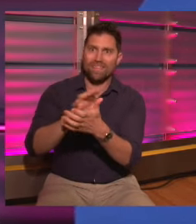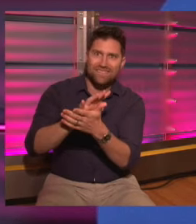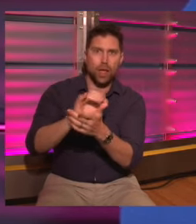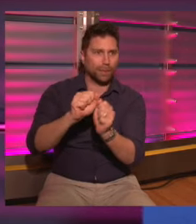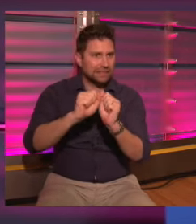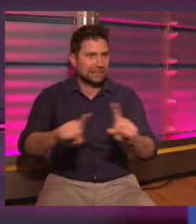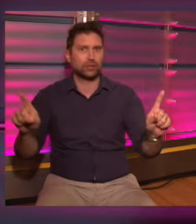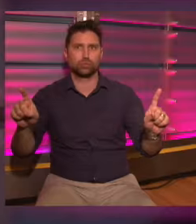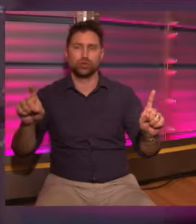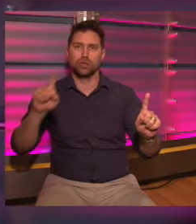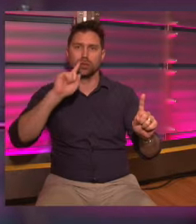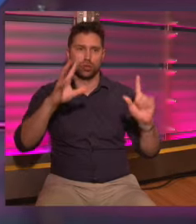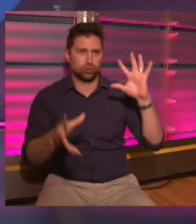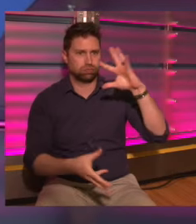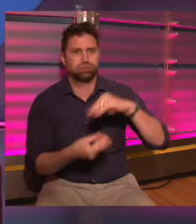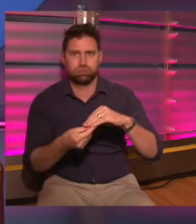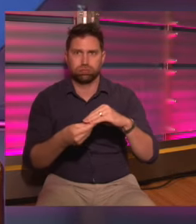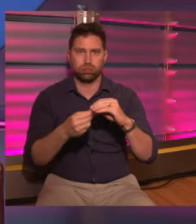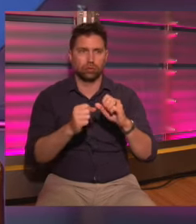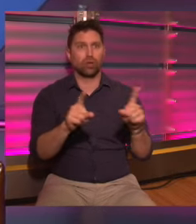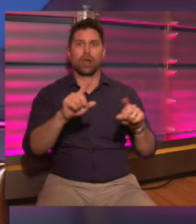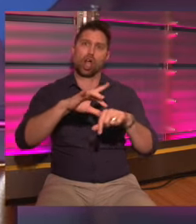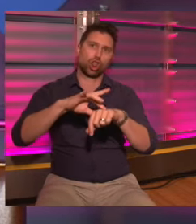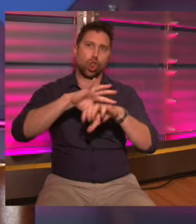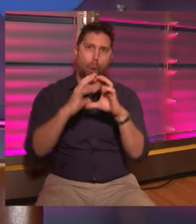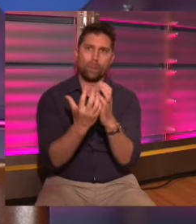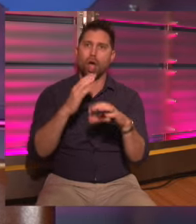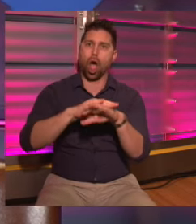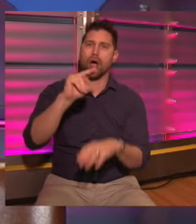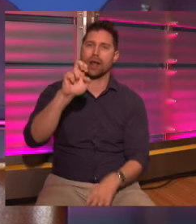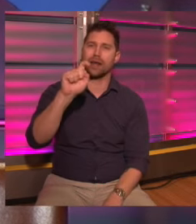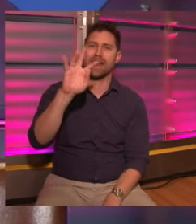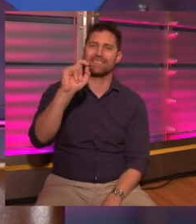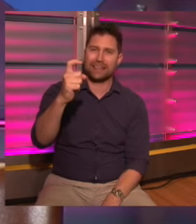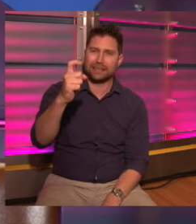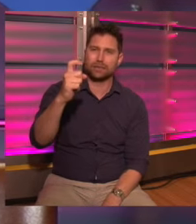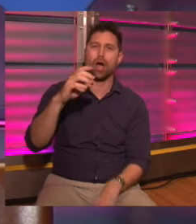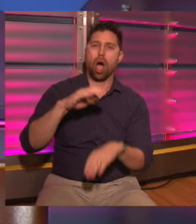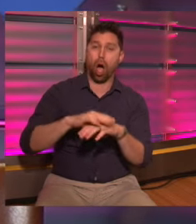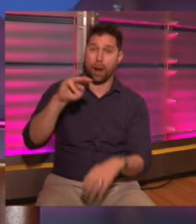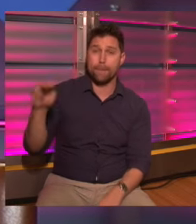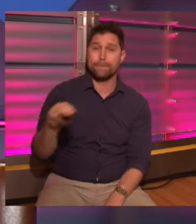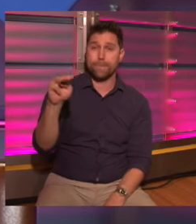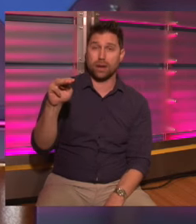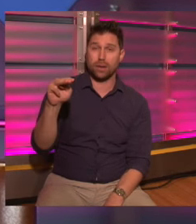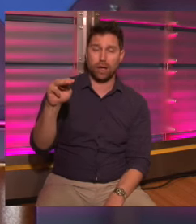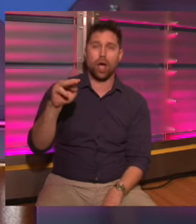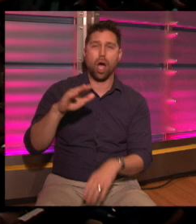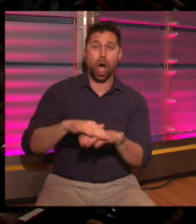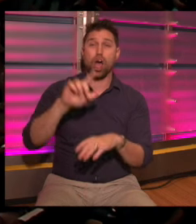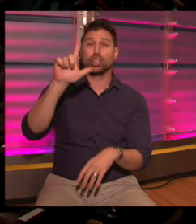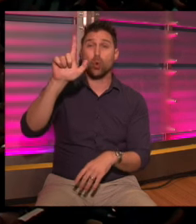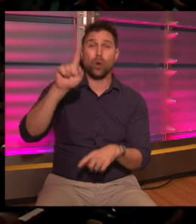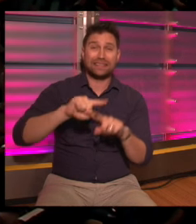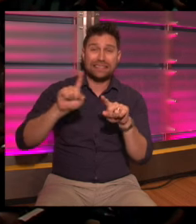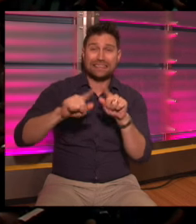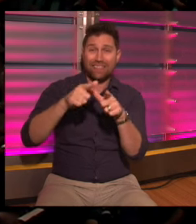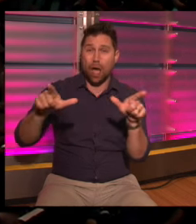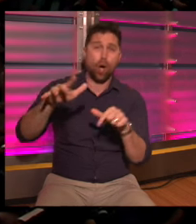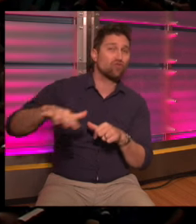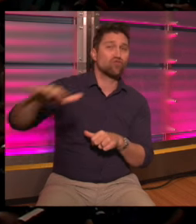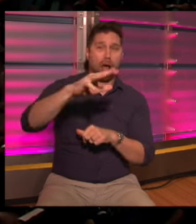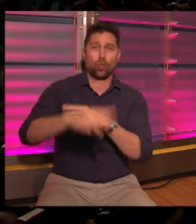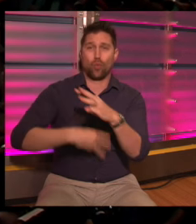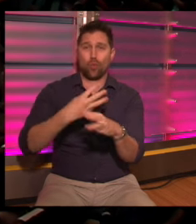distribution, culminated where it released globally on Netflix on Monday in 21 different languages around the world.